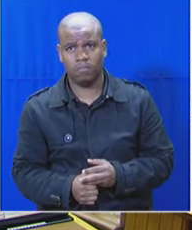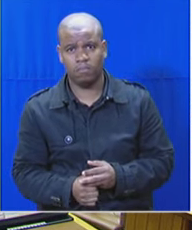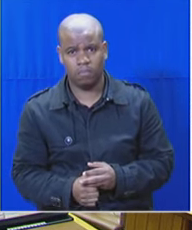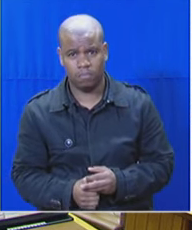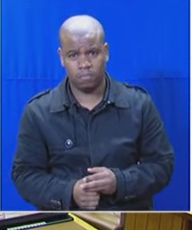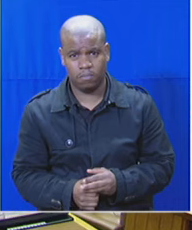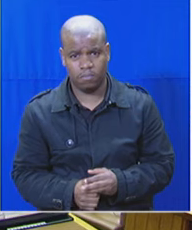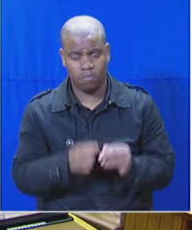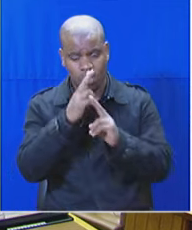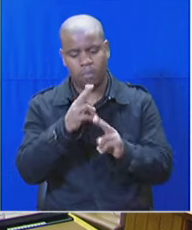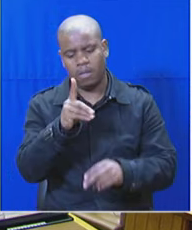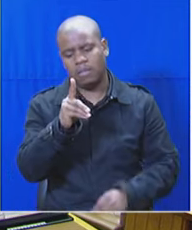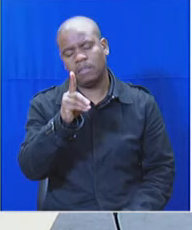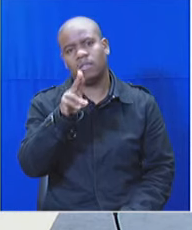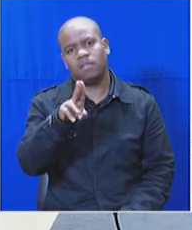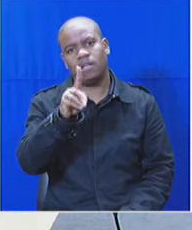Honorable Tatley.